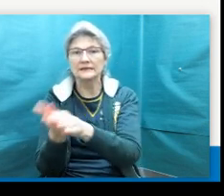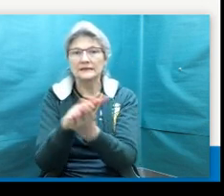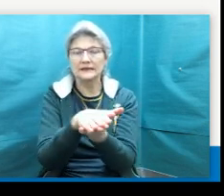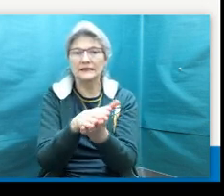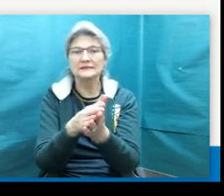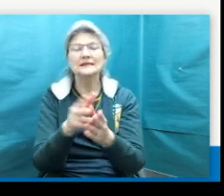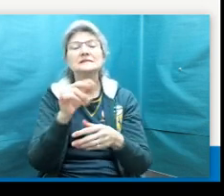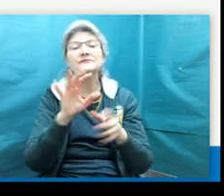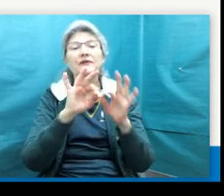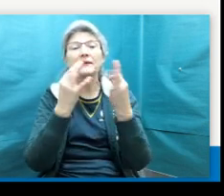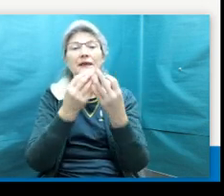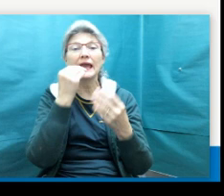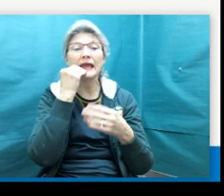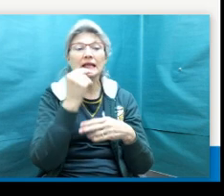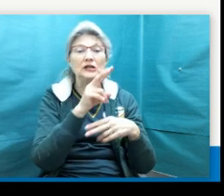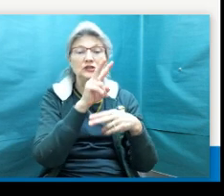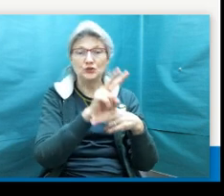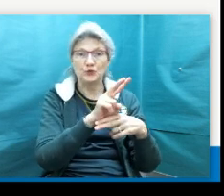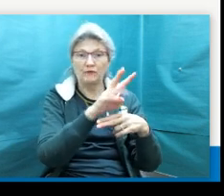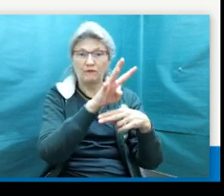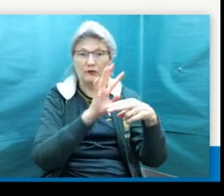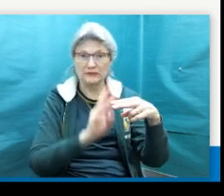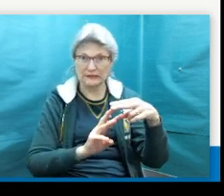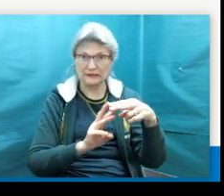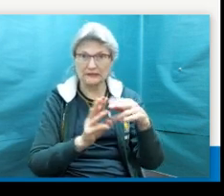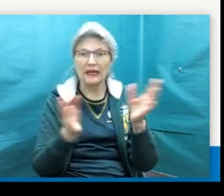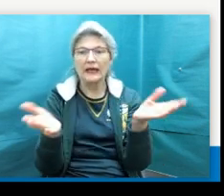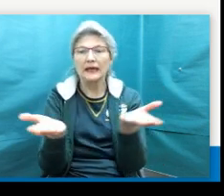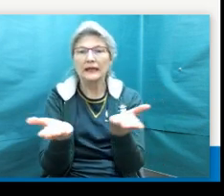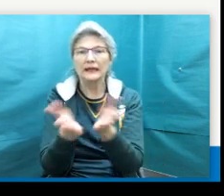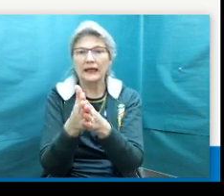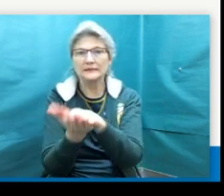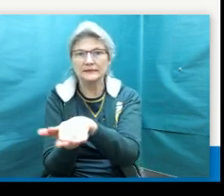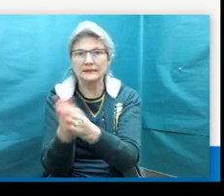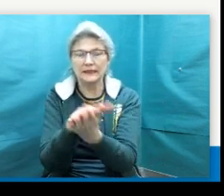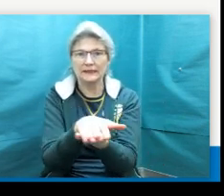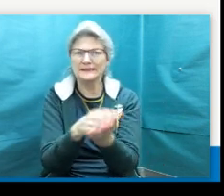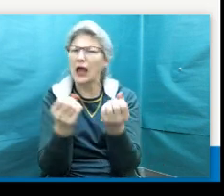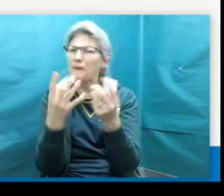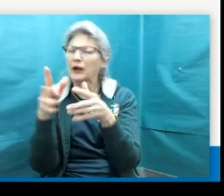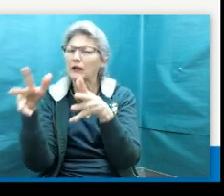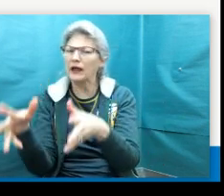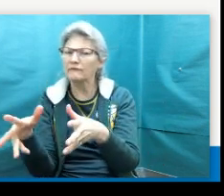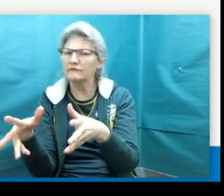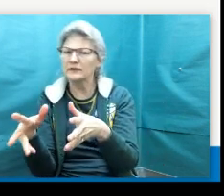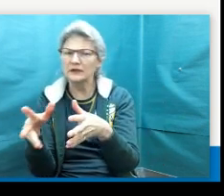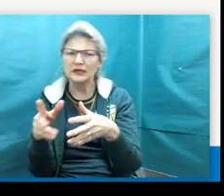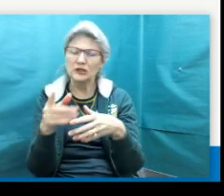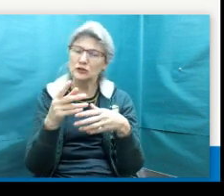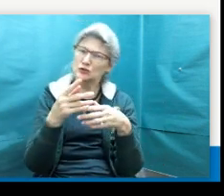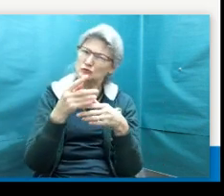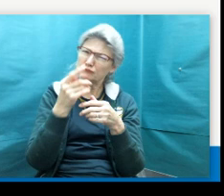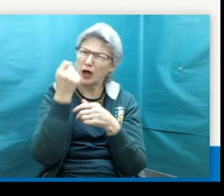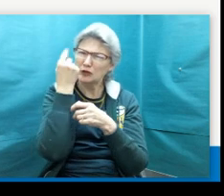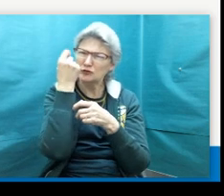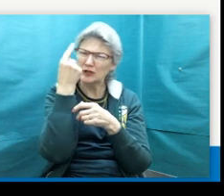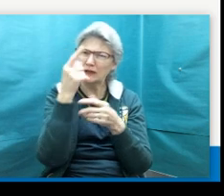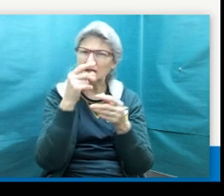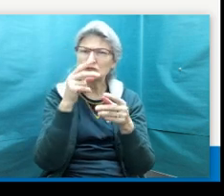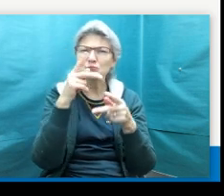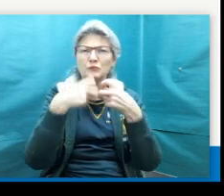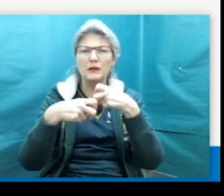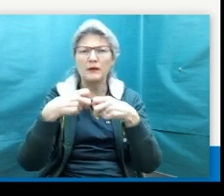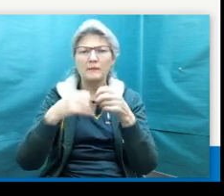2 and 3/6 of the quesadillas. How many quesadillas are left? All right, well, in order to make sense of this problem, I'm going to draw